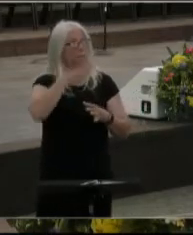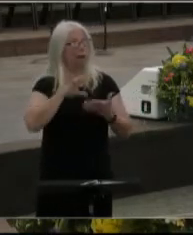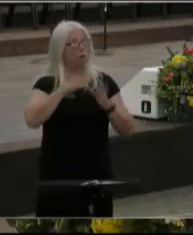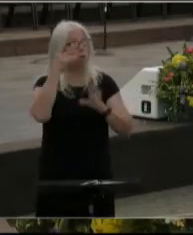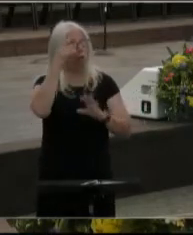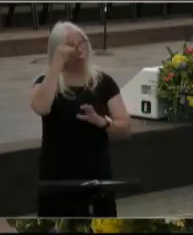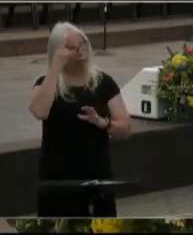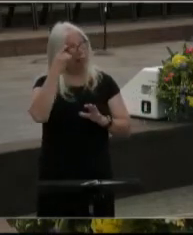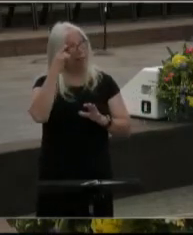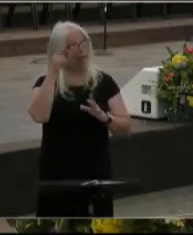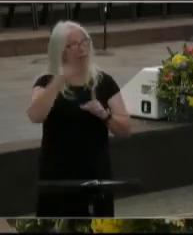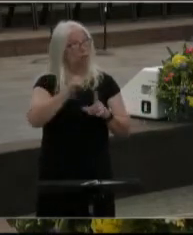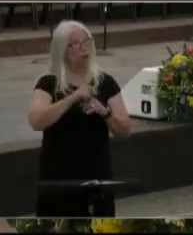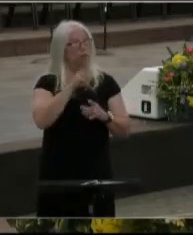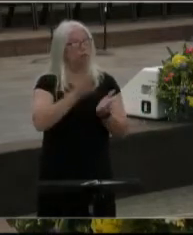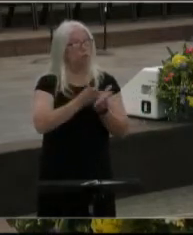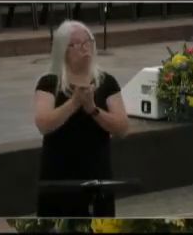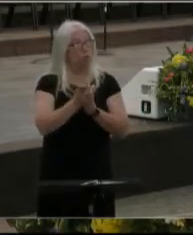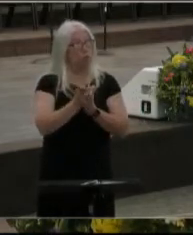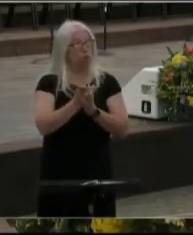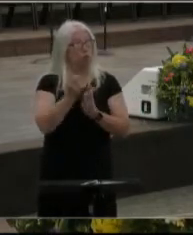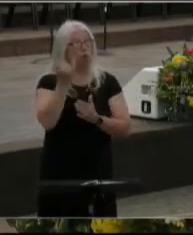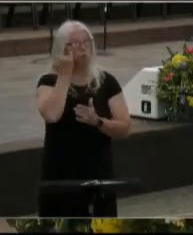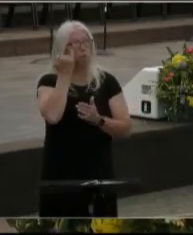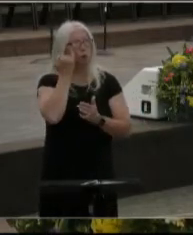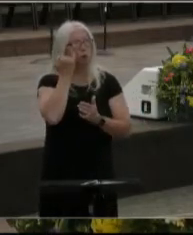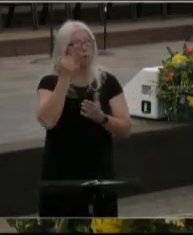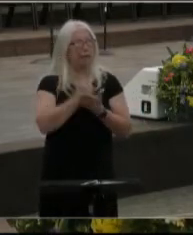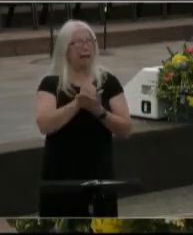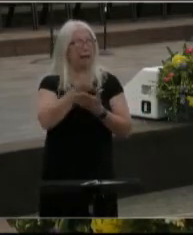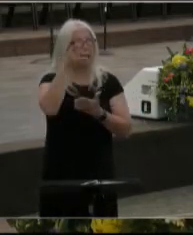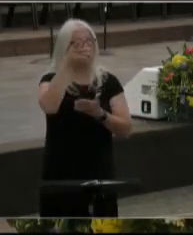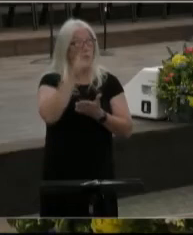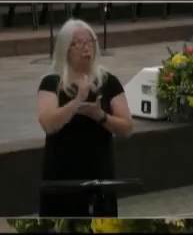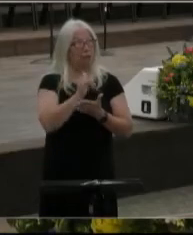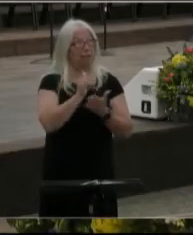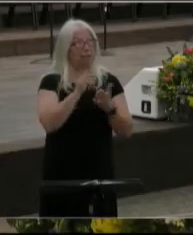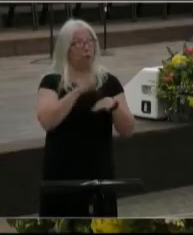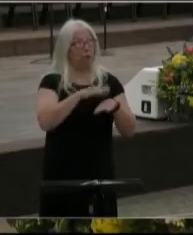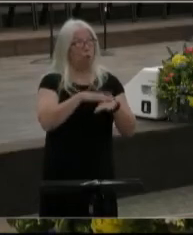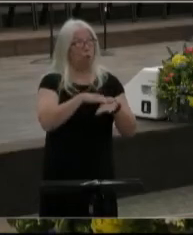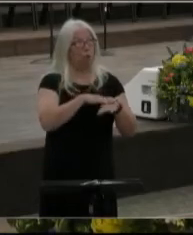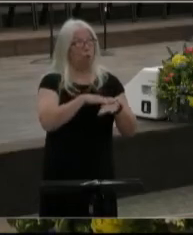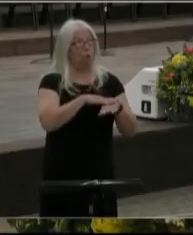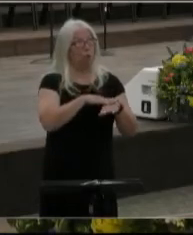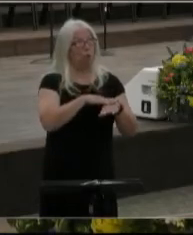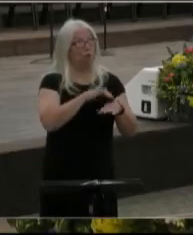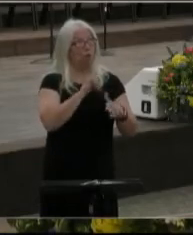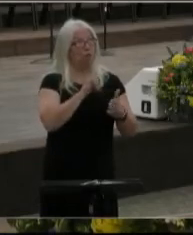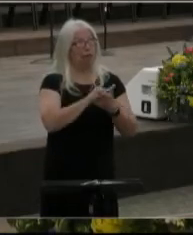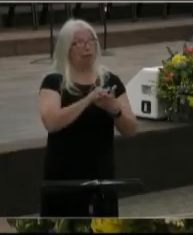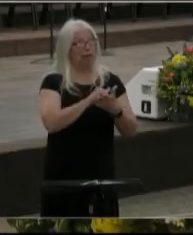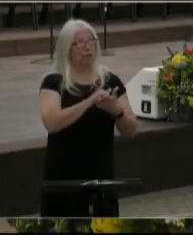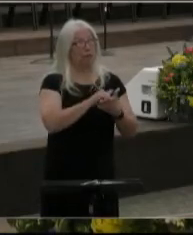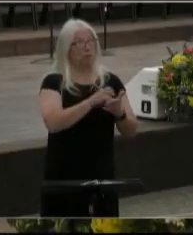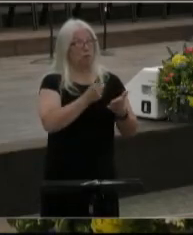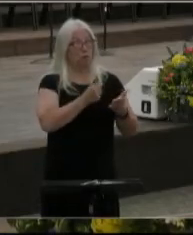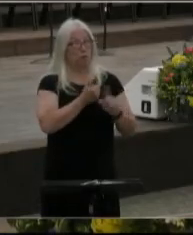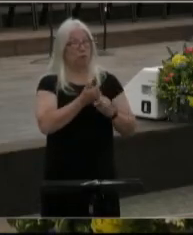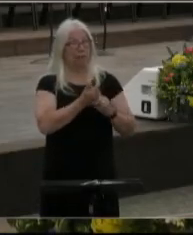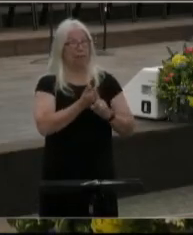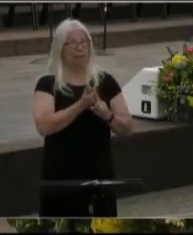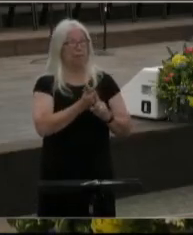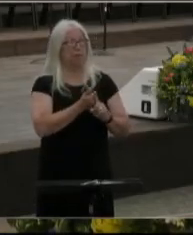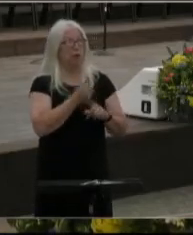corrupt minds and destitute of the truth. Supposing that gain is godliness, he warns and says, from such withdraw thyself.